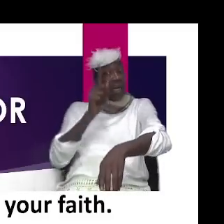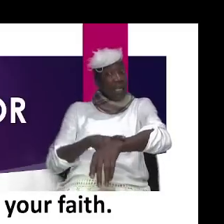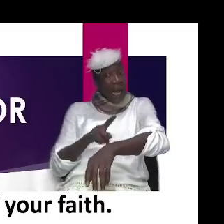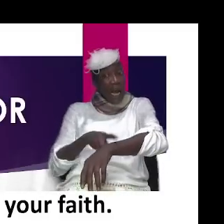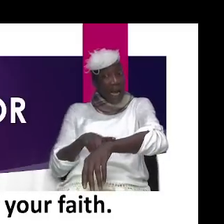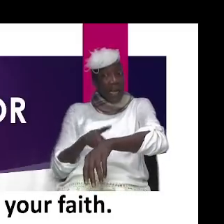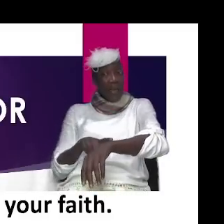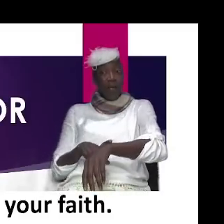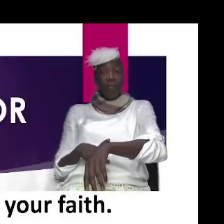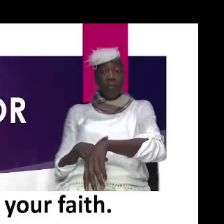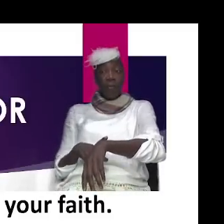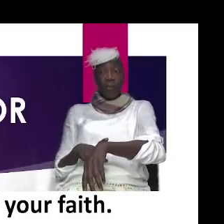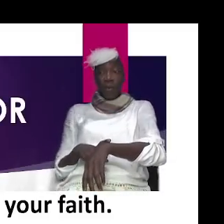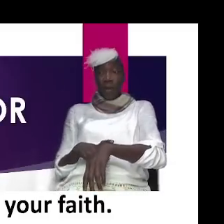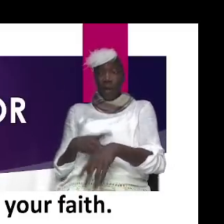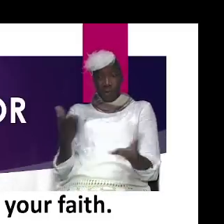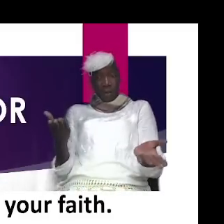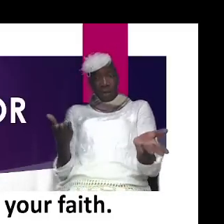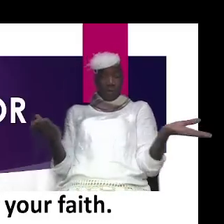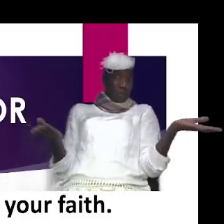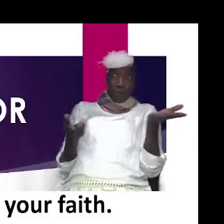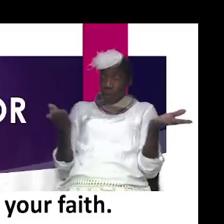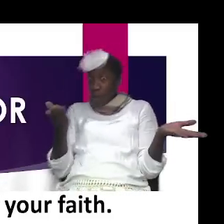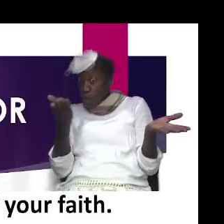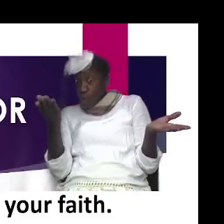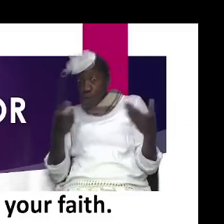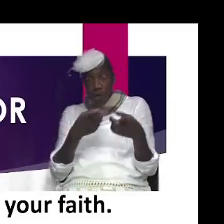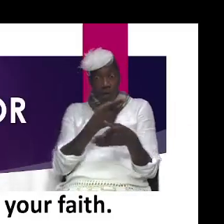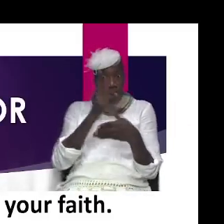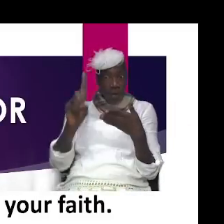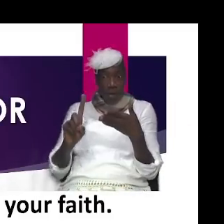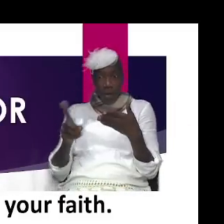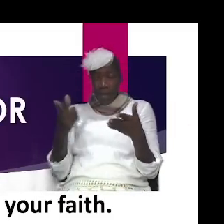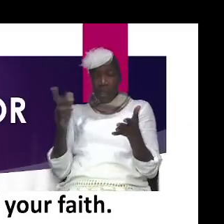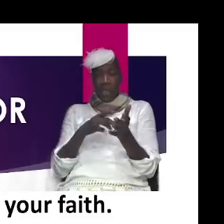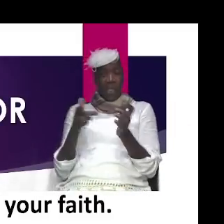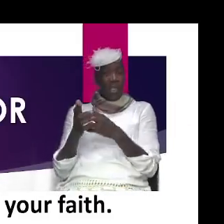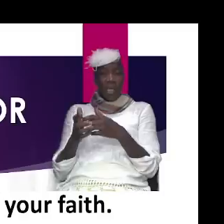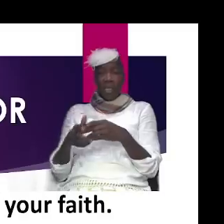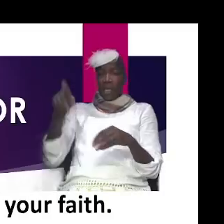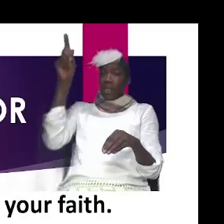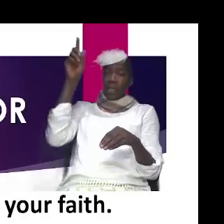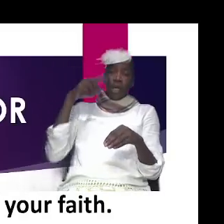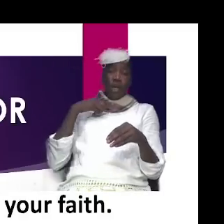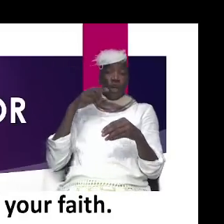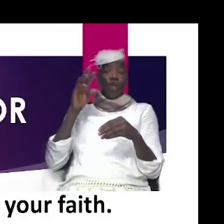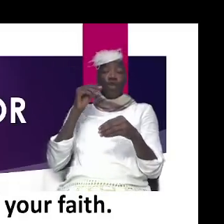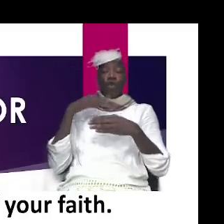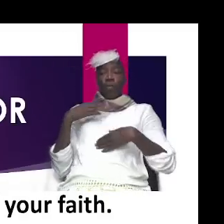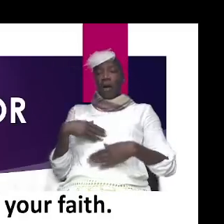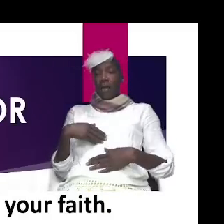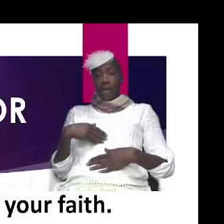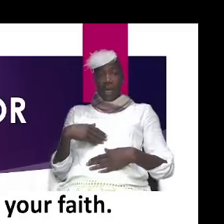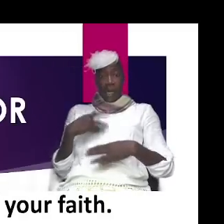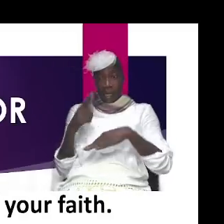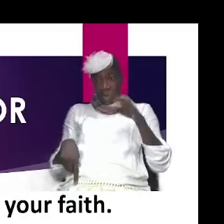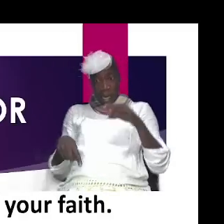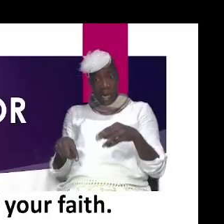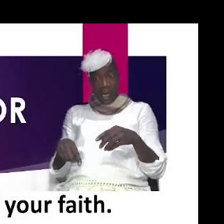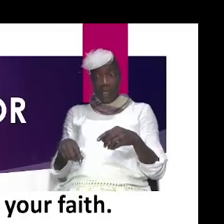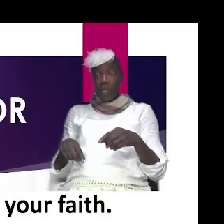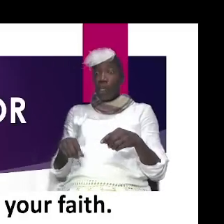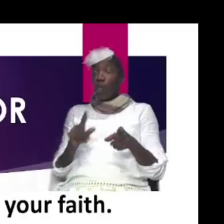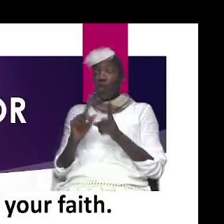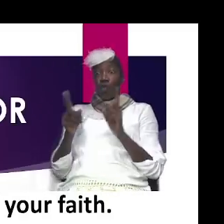that? What was your reaction? And you say, boy, Jesus, nobody can take step on me. Okay, so you fight and you care. What did that